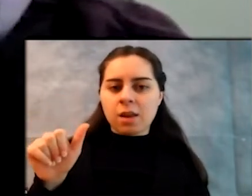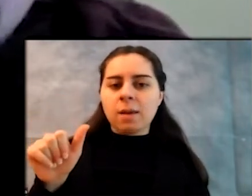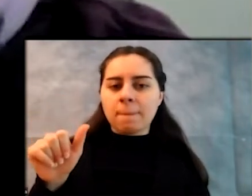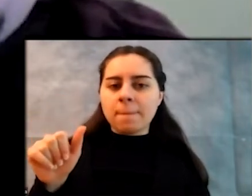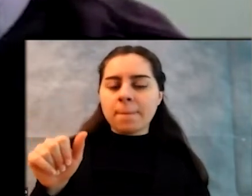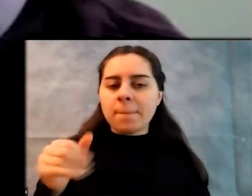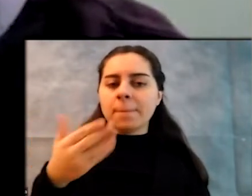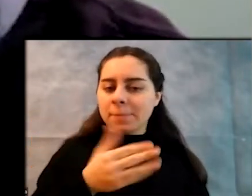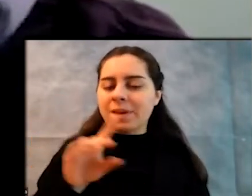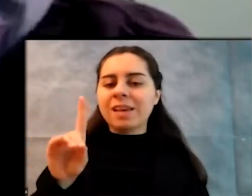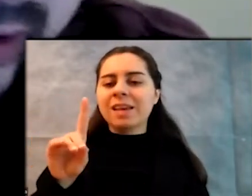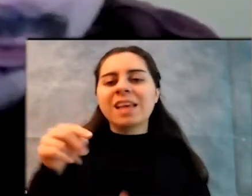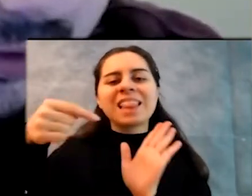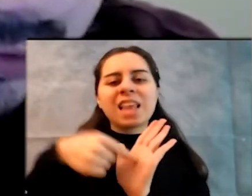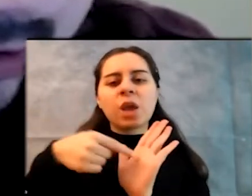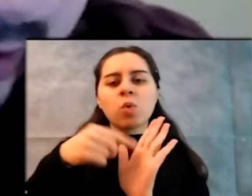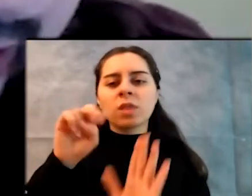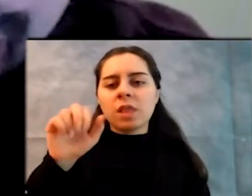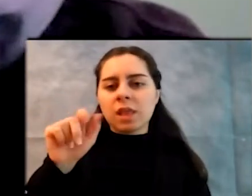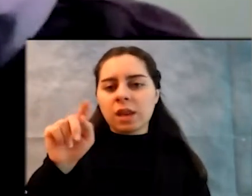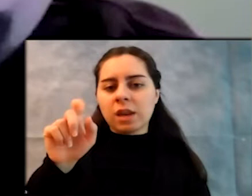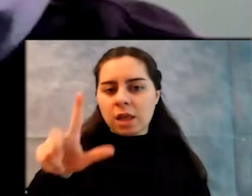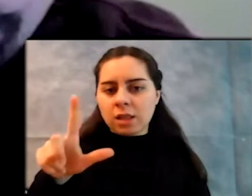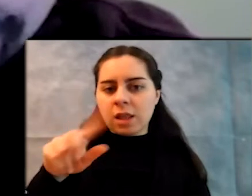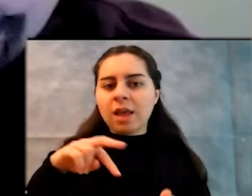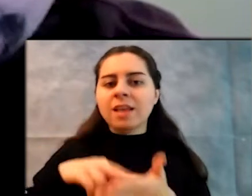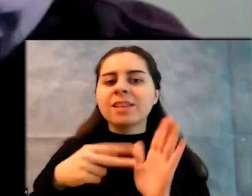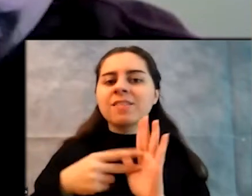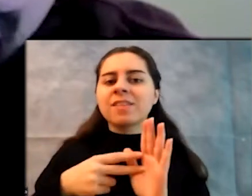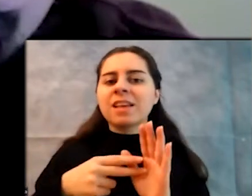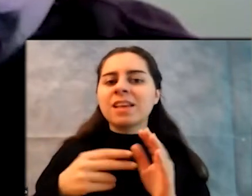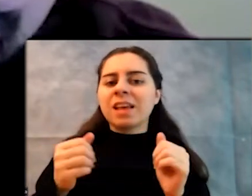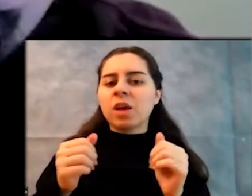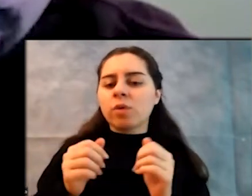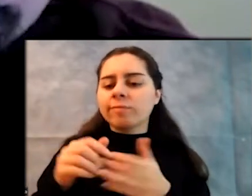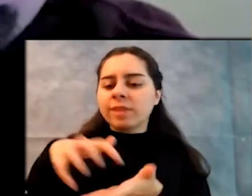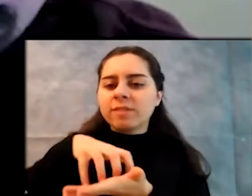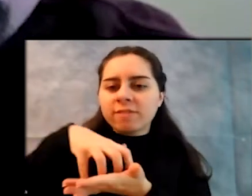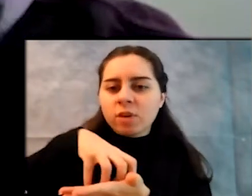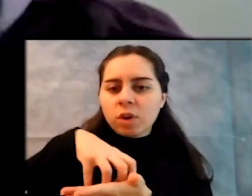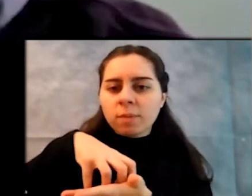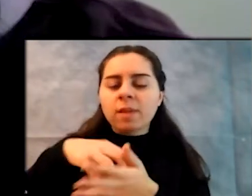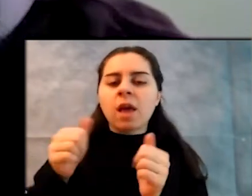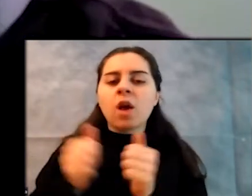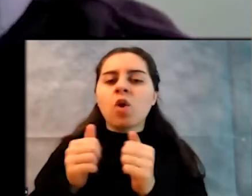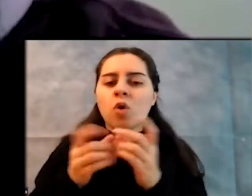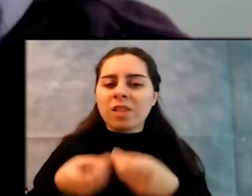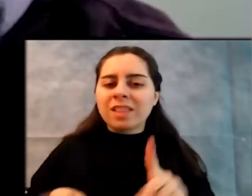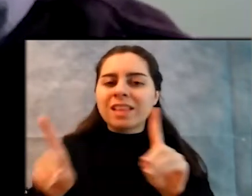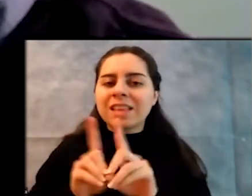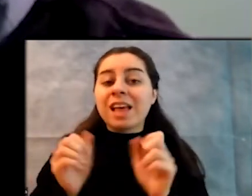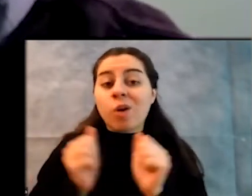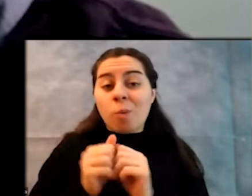Deuda Natal finds the beauty within vulnerability and dignity amidst precariousness. As one of the most prominent voices in Puerto